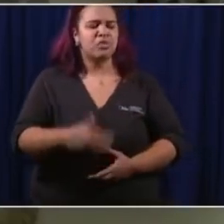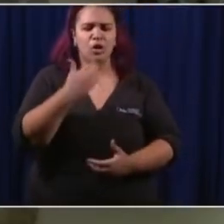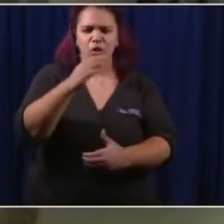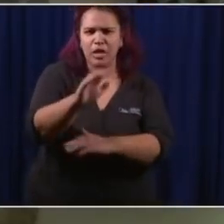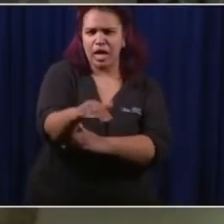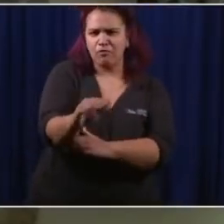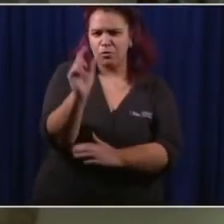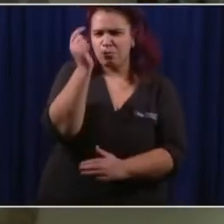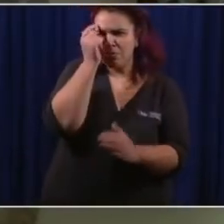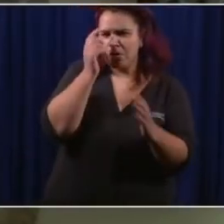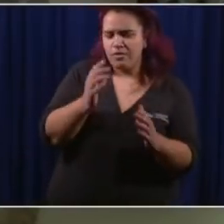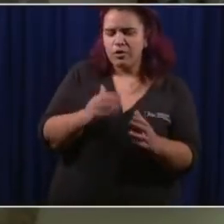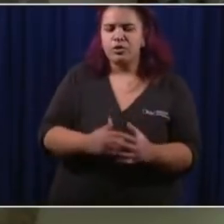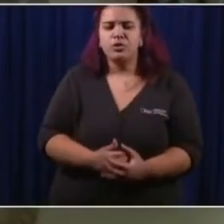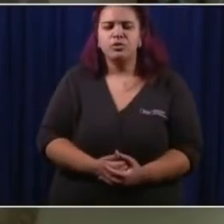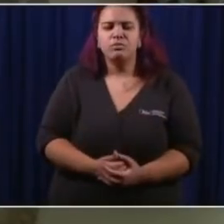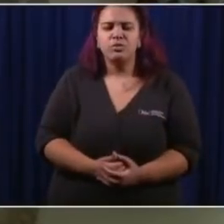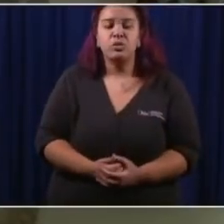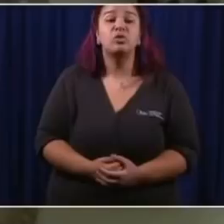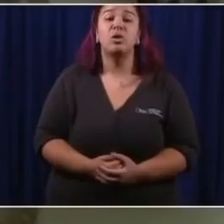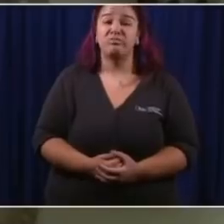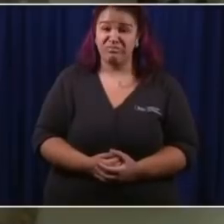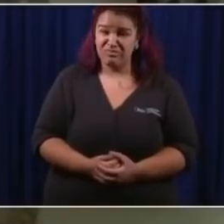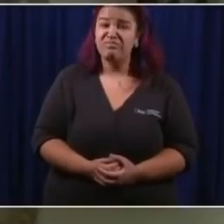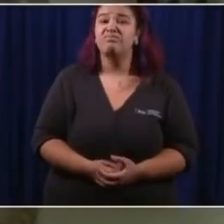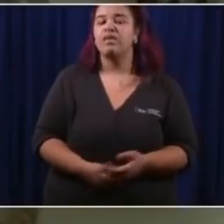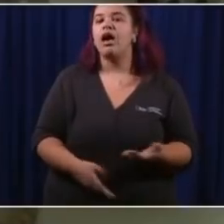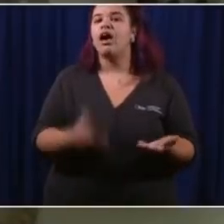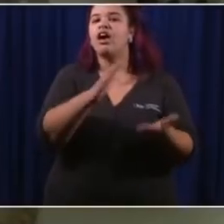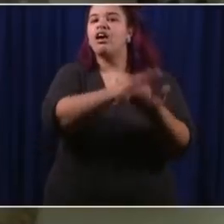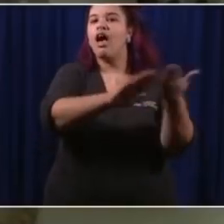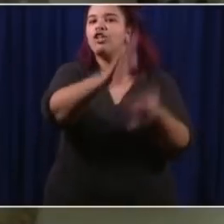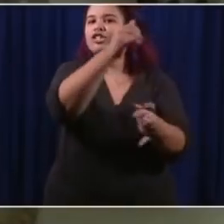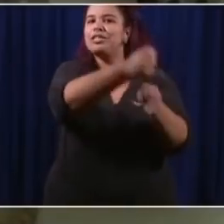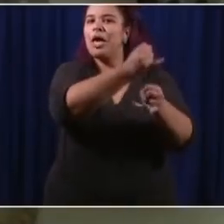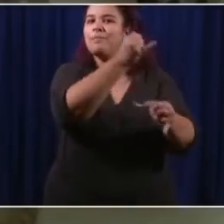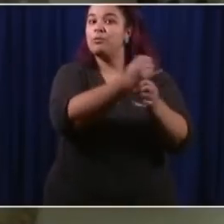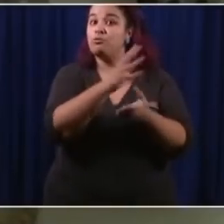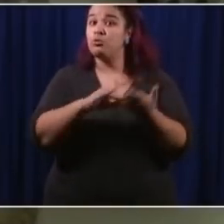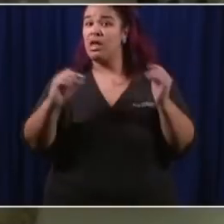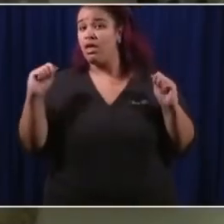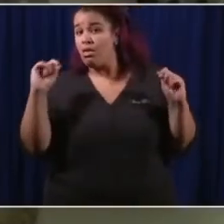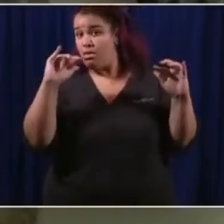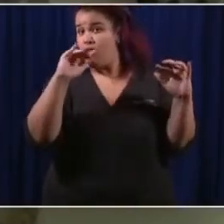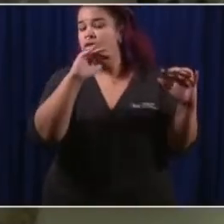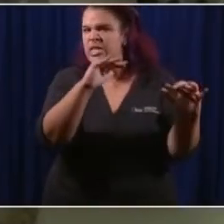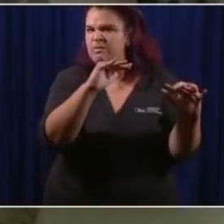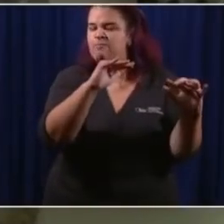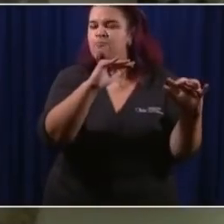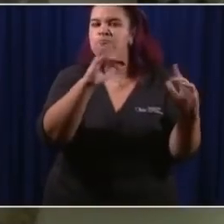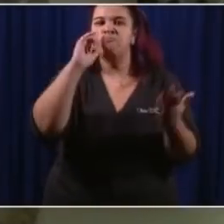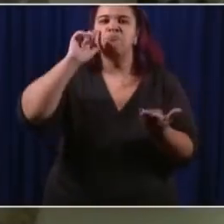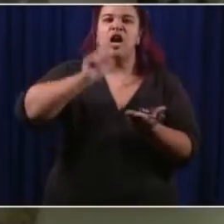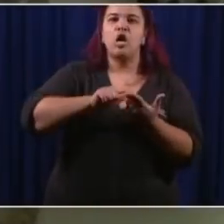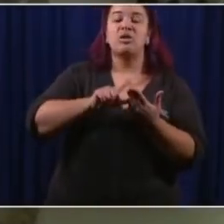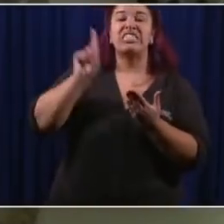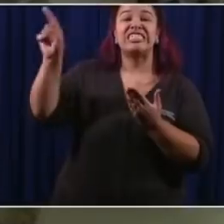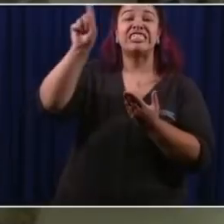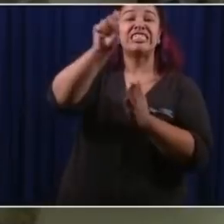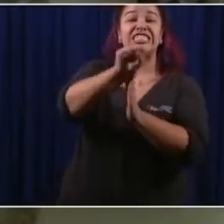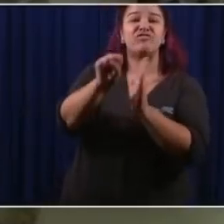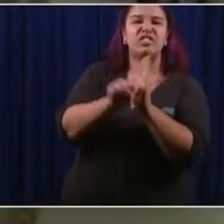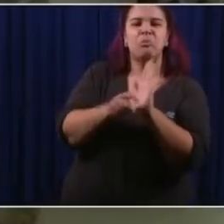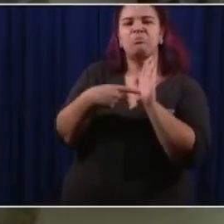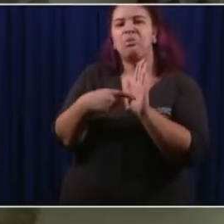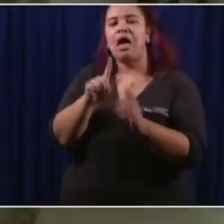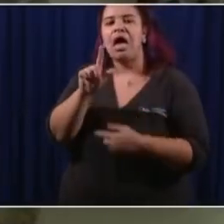Governor. With college students returning to campus, there have been some major outbreaks at colleges in other states, at